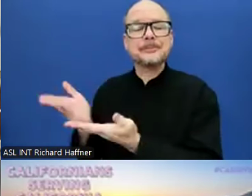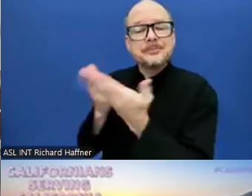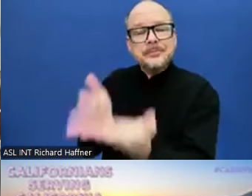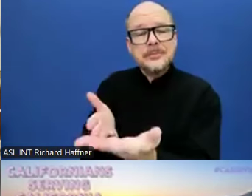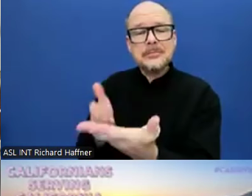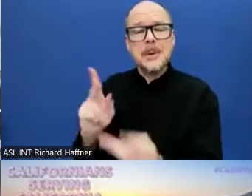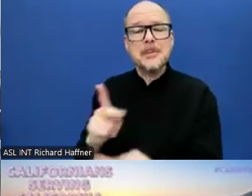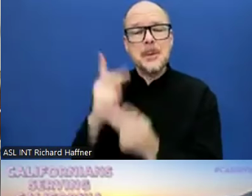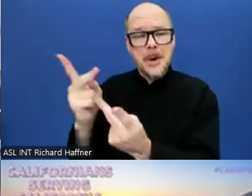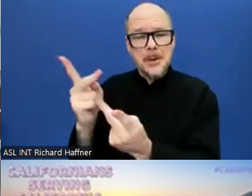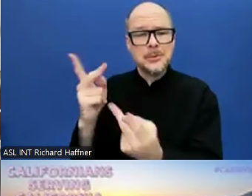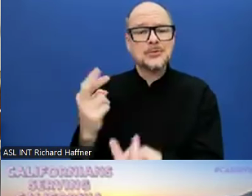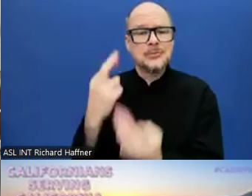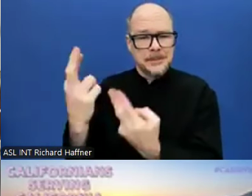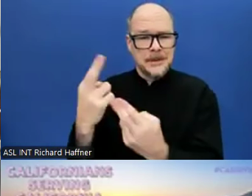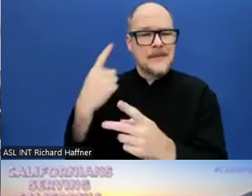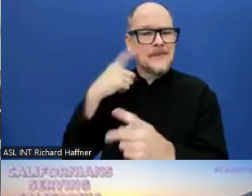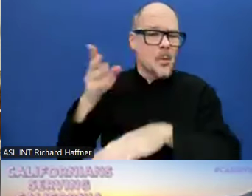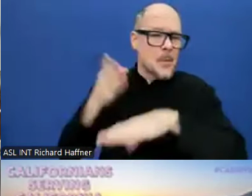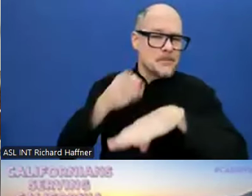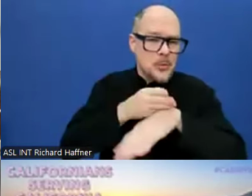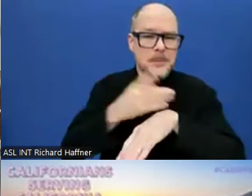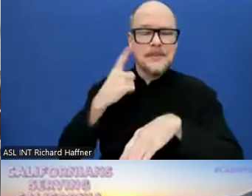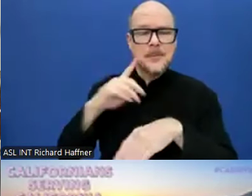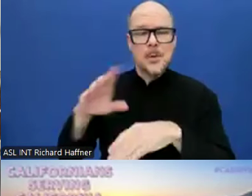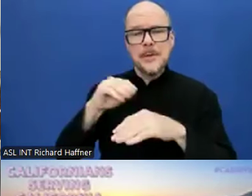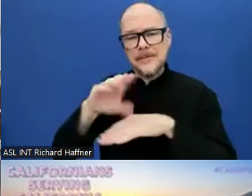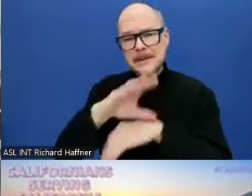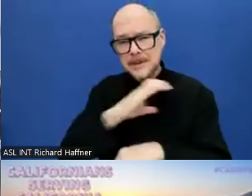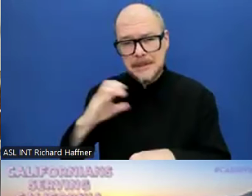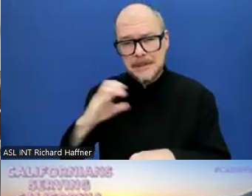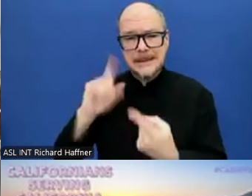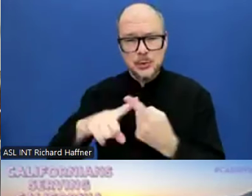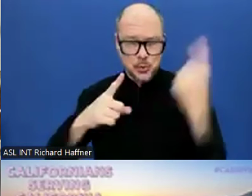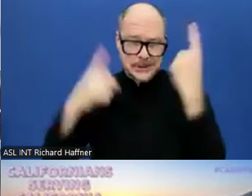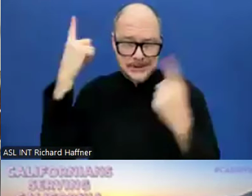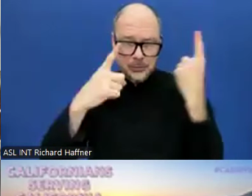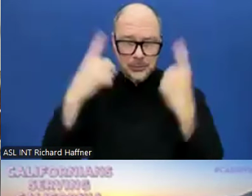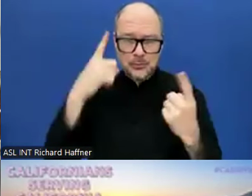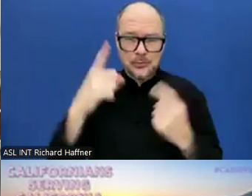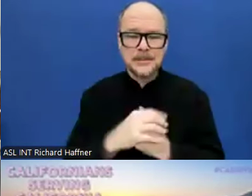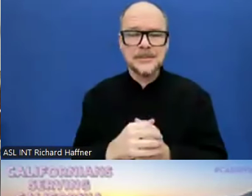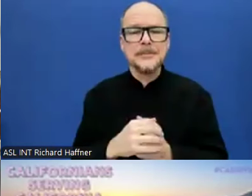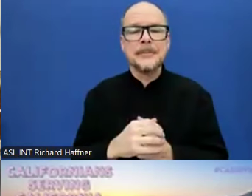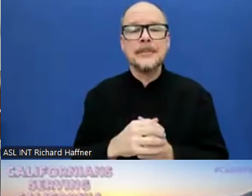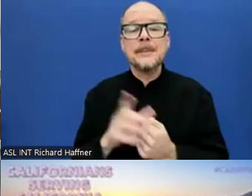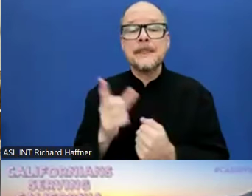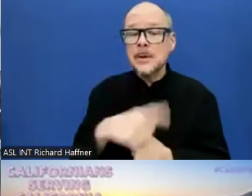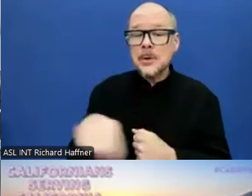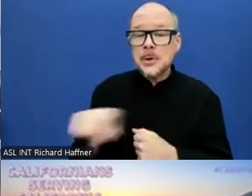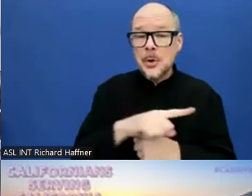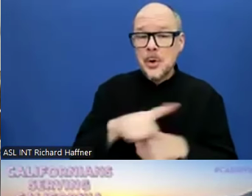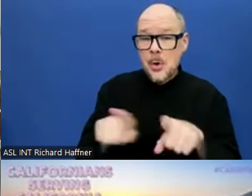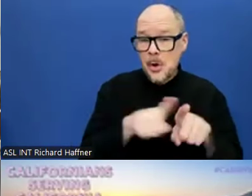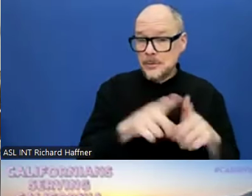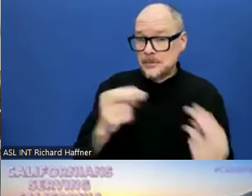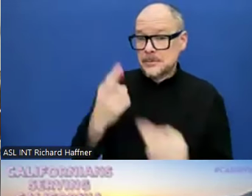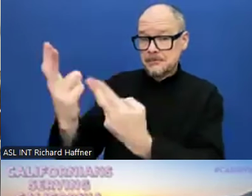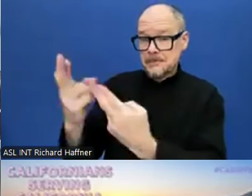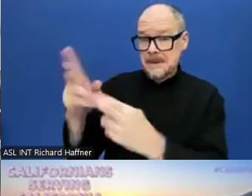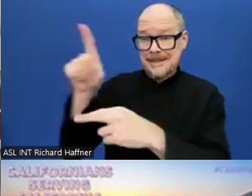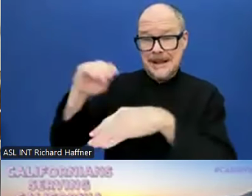recommendations for improvements for the advisory committee to consider. You also recommended that the advisory committee